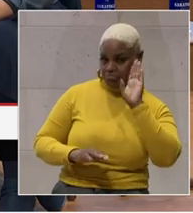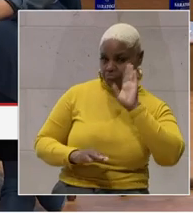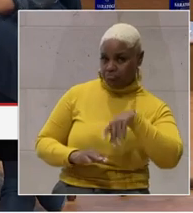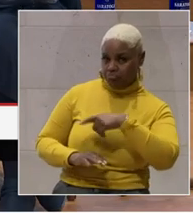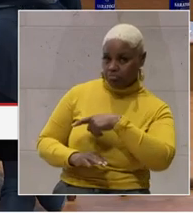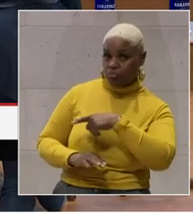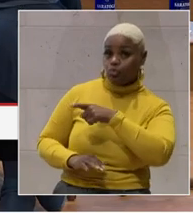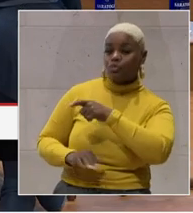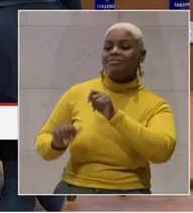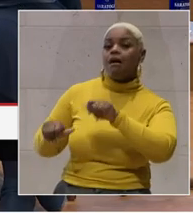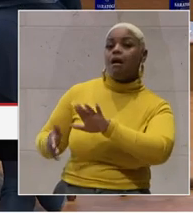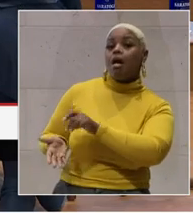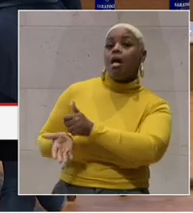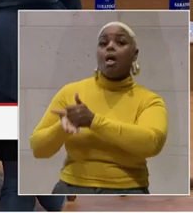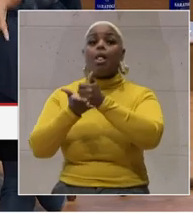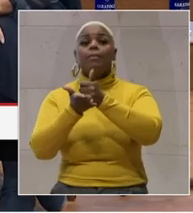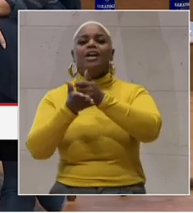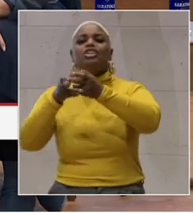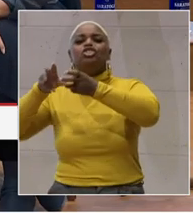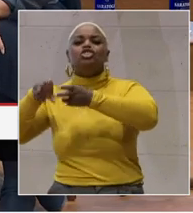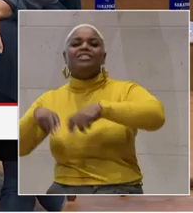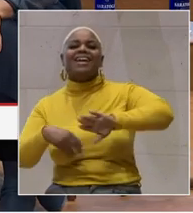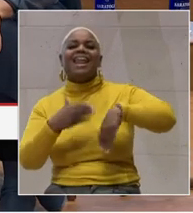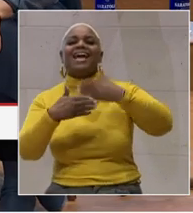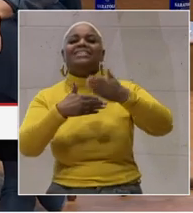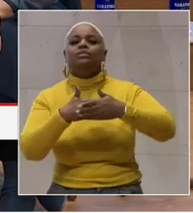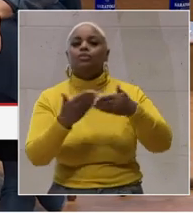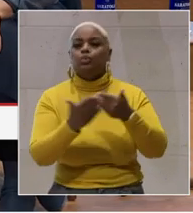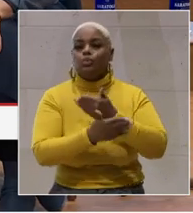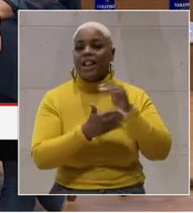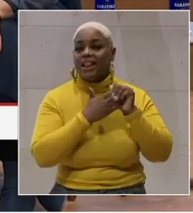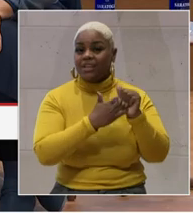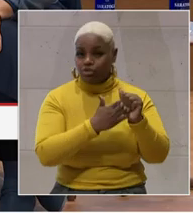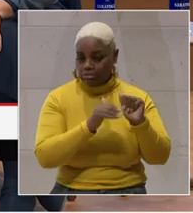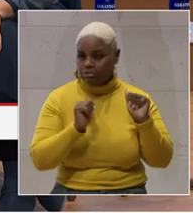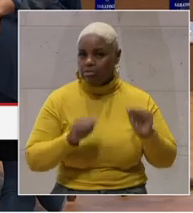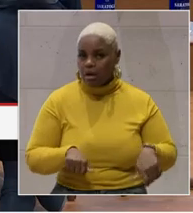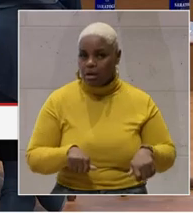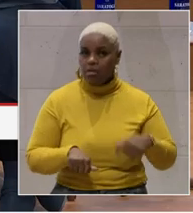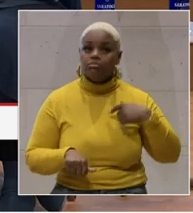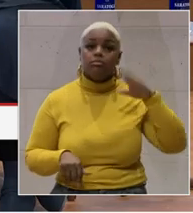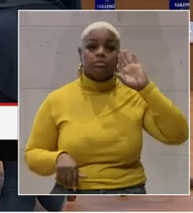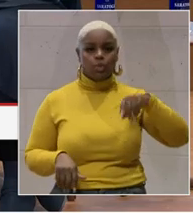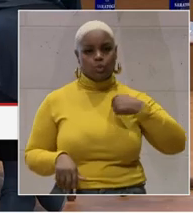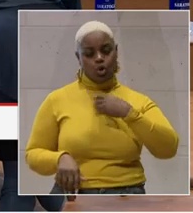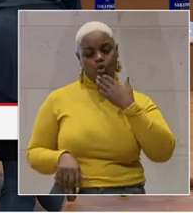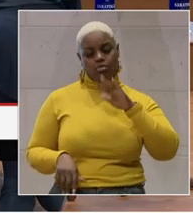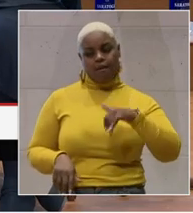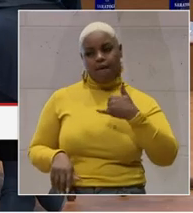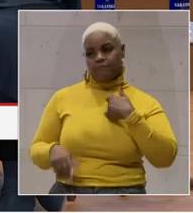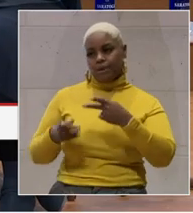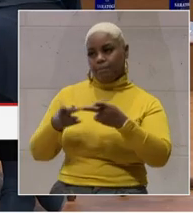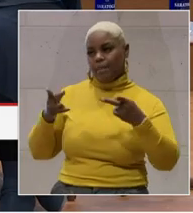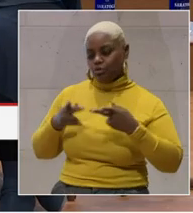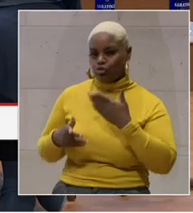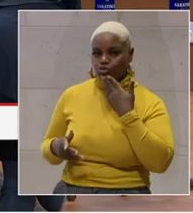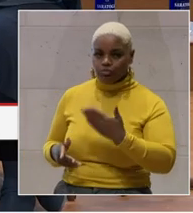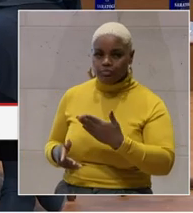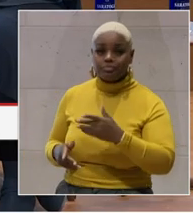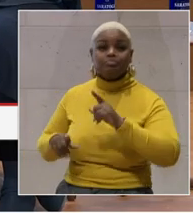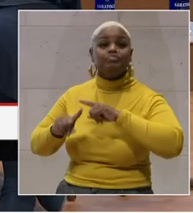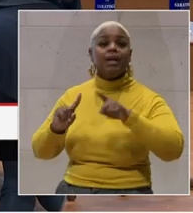national leadership. So I think that leaves us in a good place. But I think, you know how I feel. I